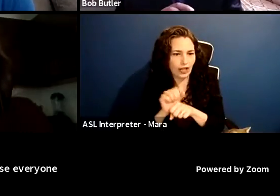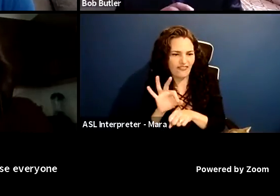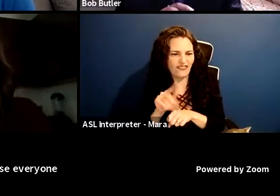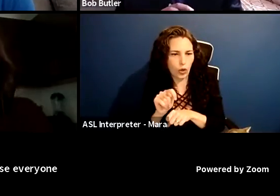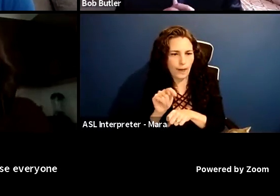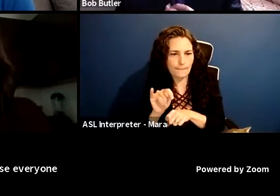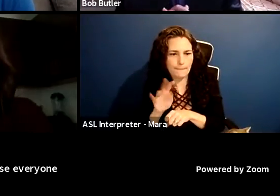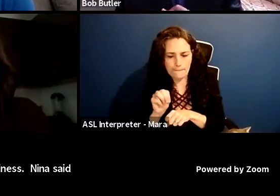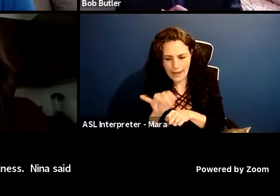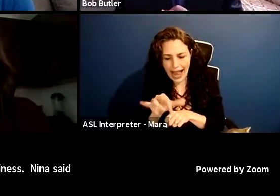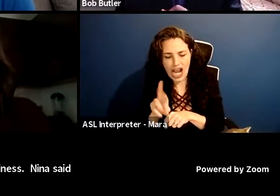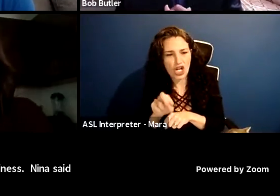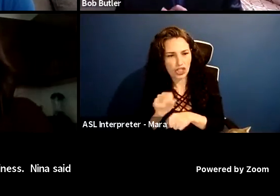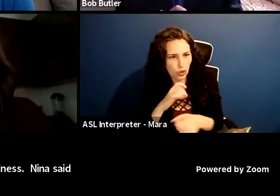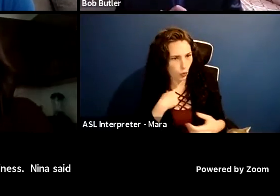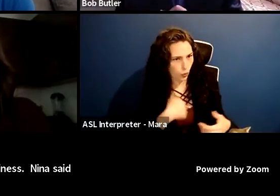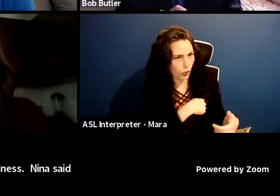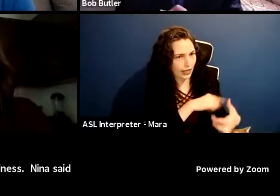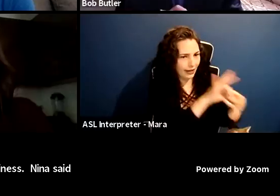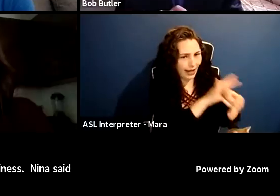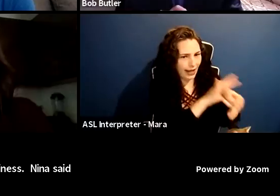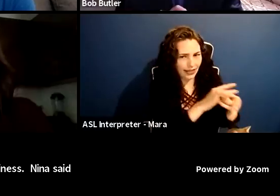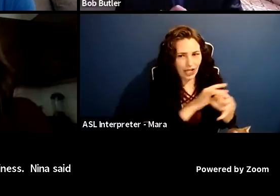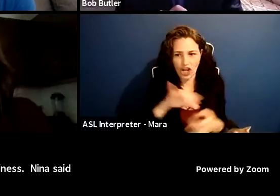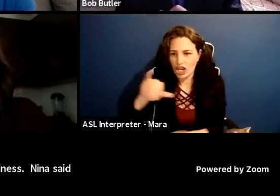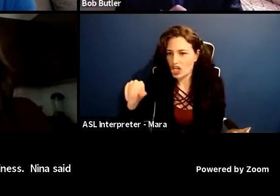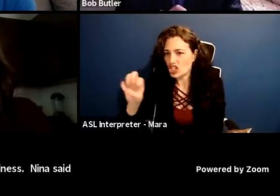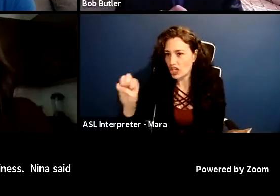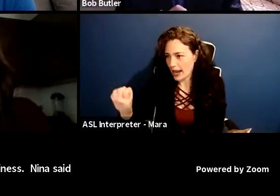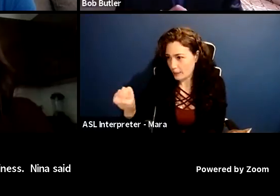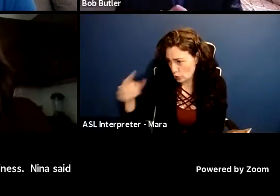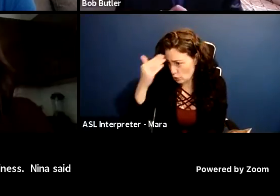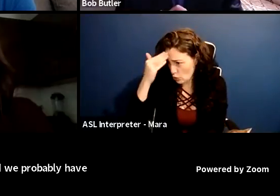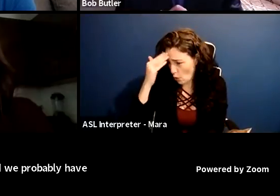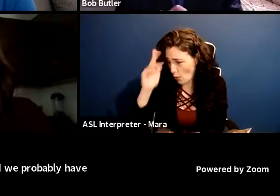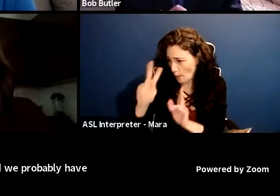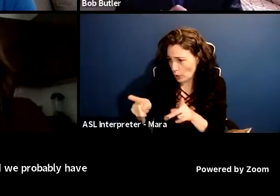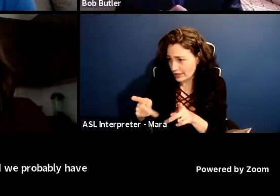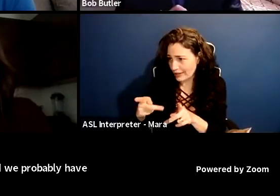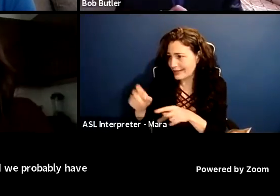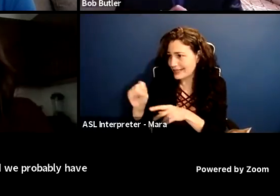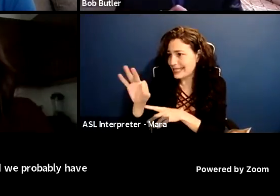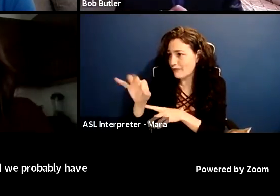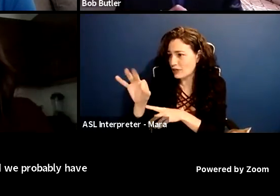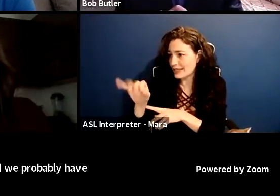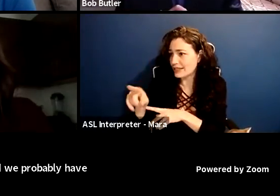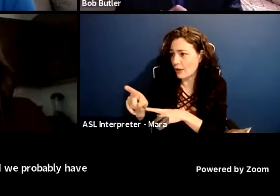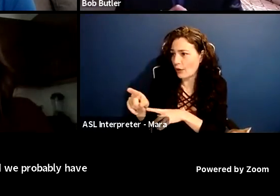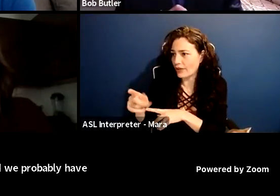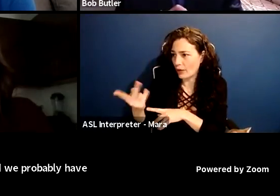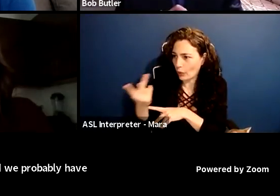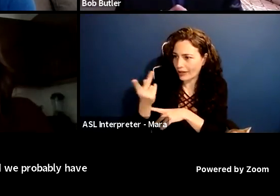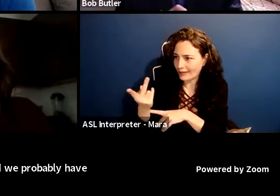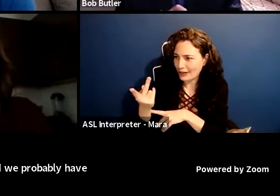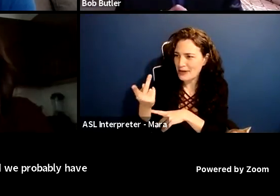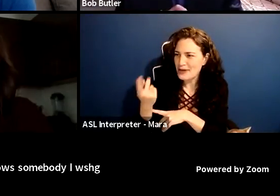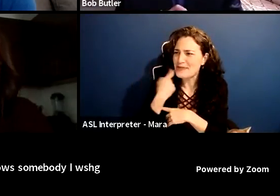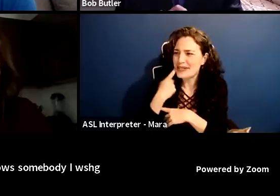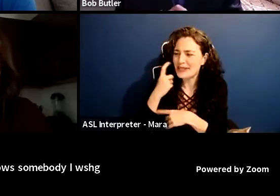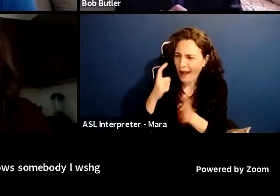connections there together. James actually knows somebody that I work with at KRON in San Francisco, which I only found out through Instagram recently.